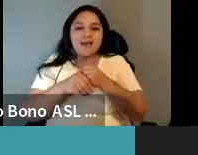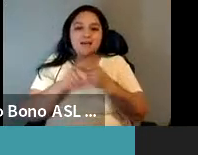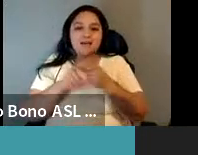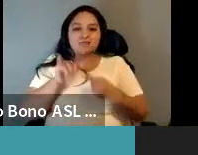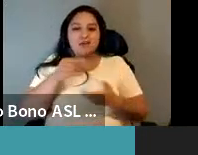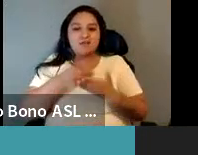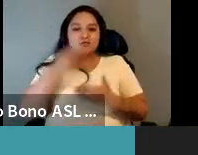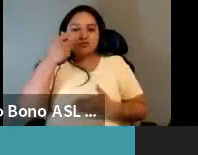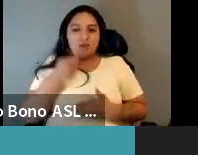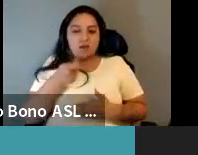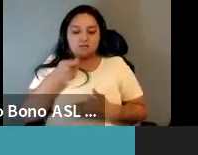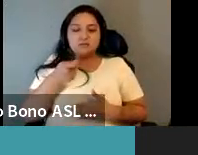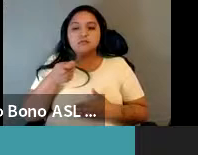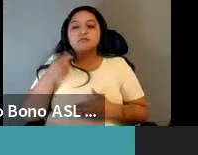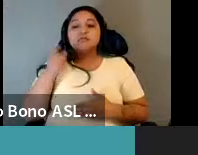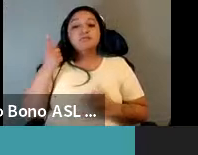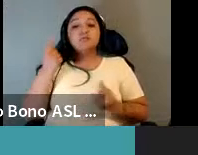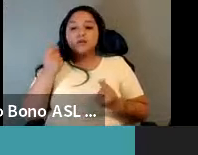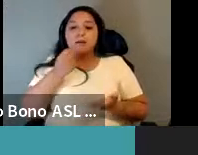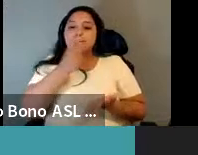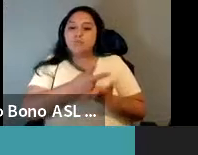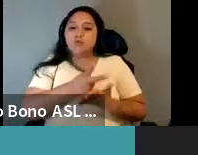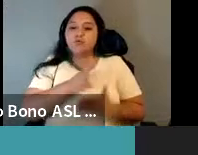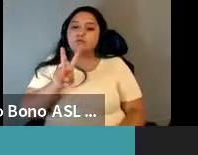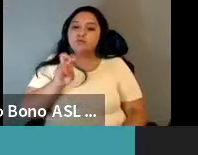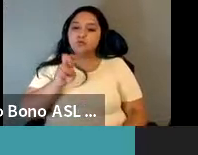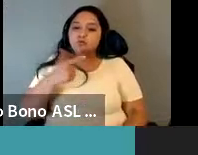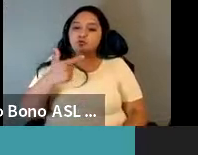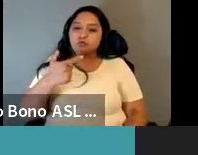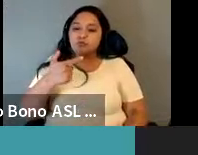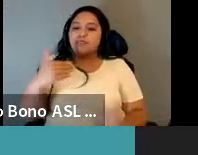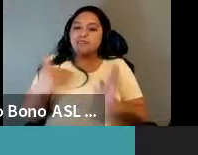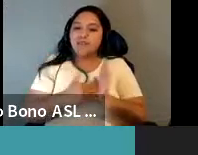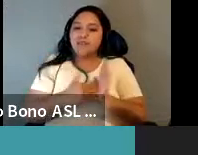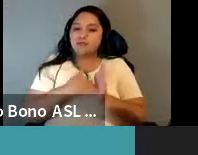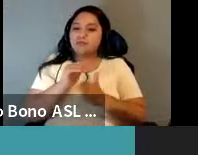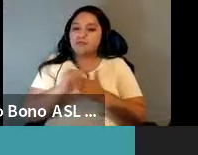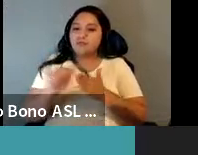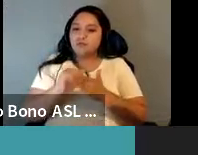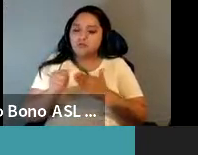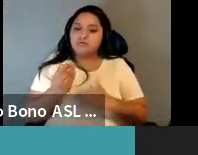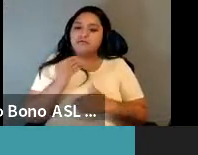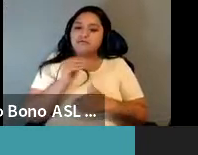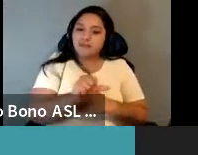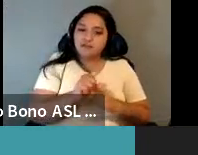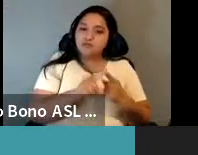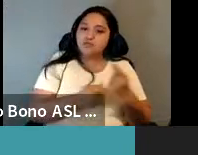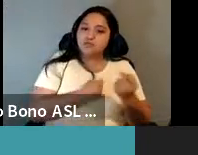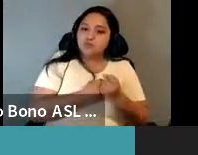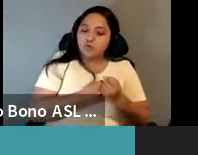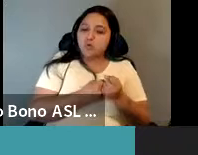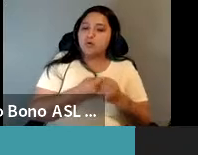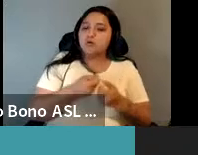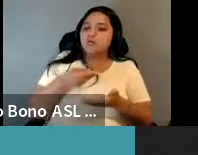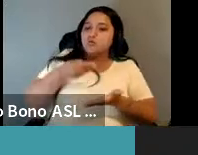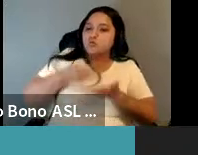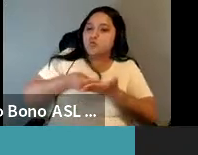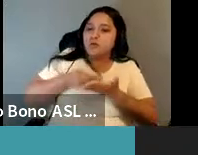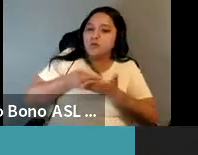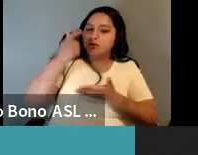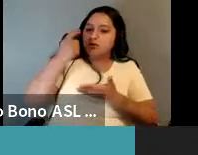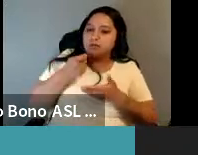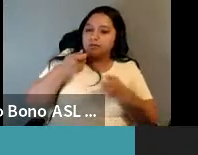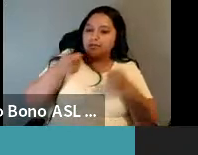supplemental budget by approving $221,000 in funding to support grant administration. The